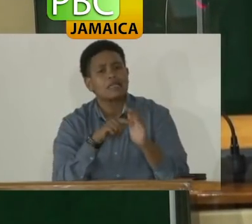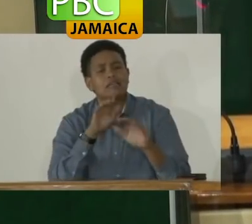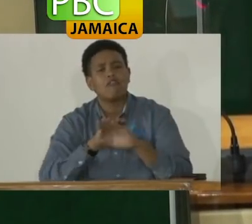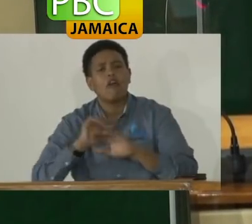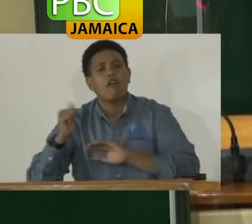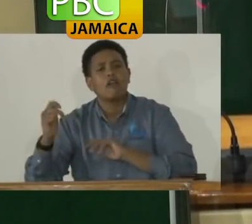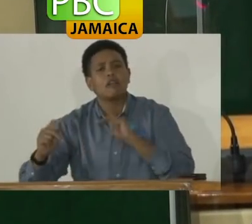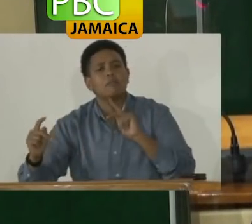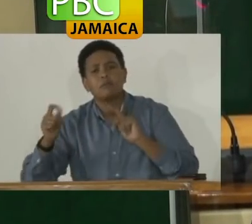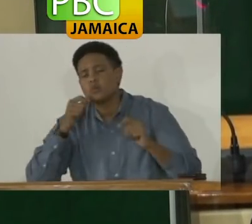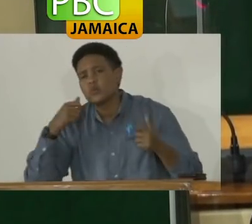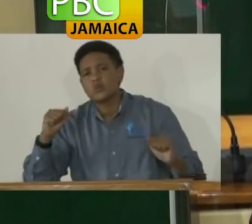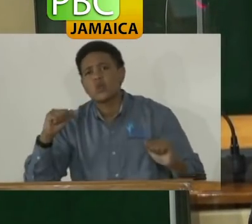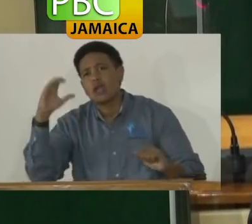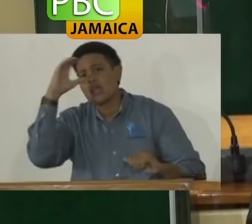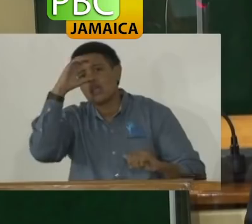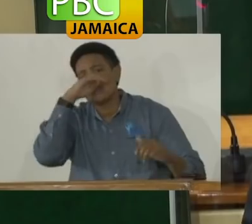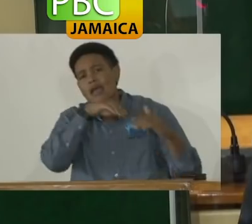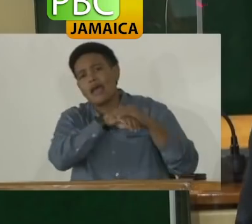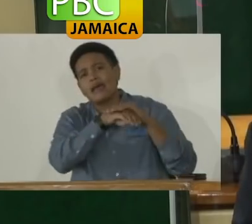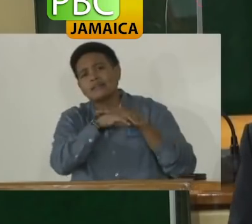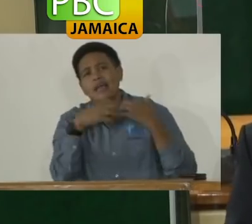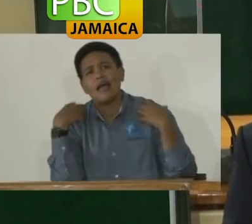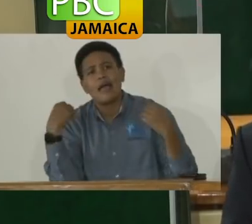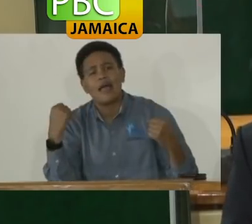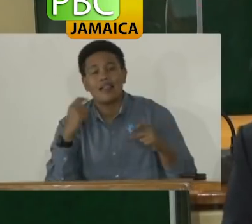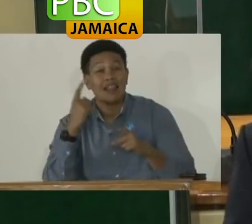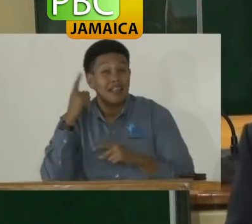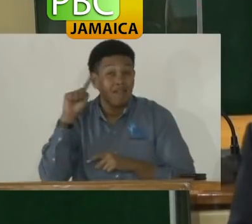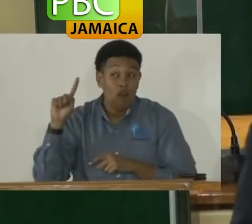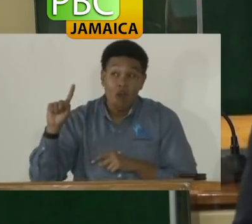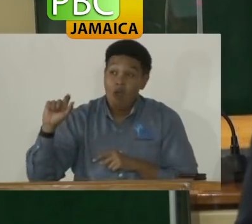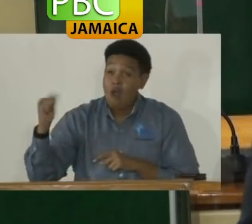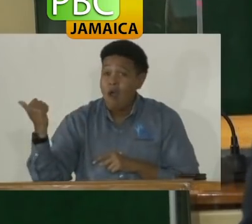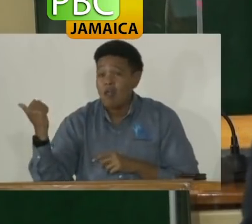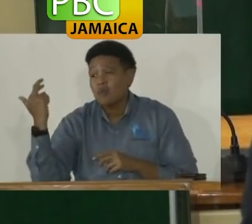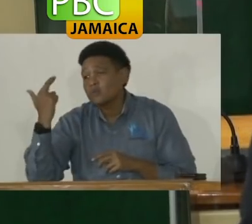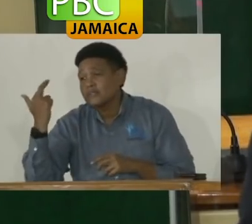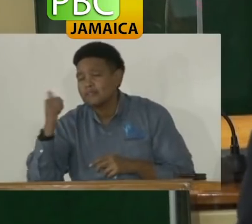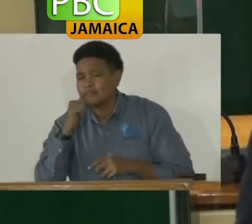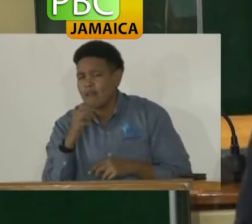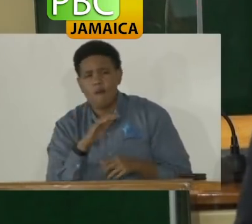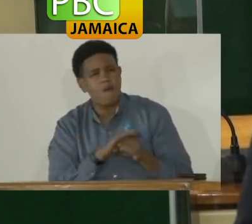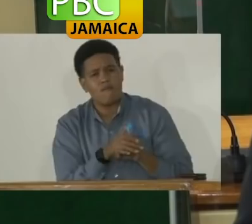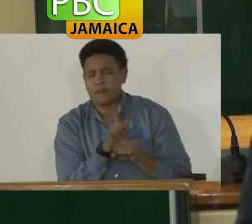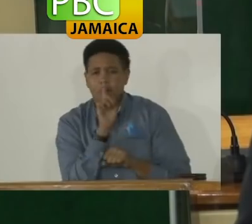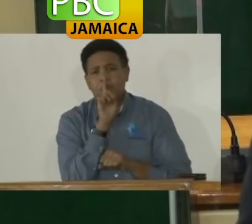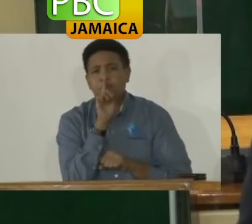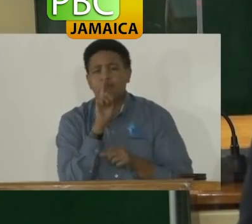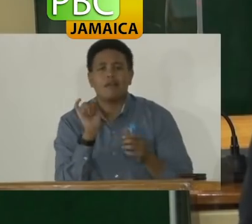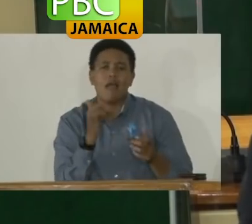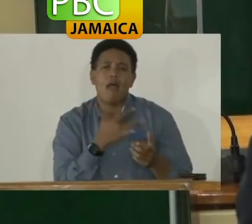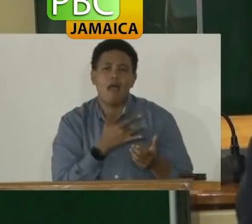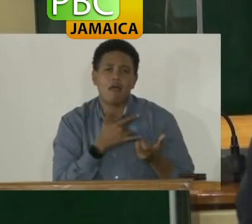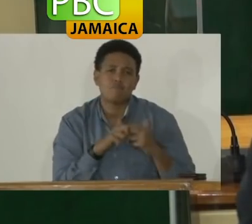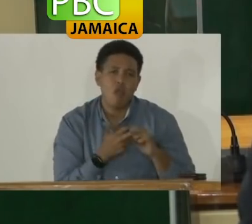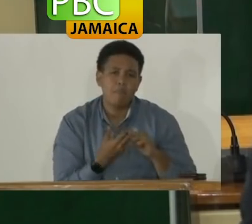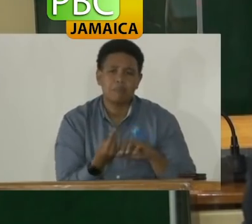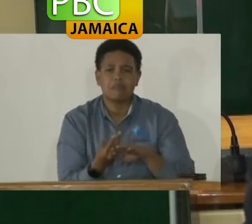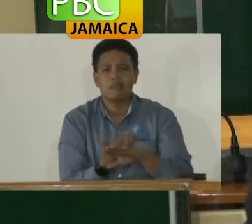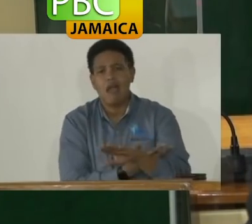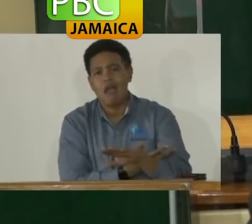persons seeking to access the healthcare system for non-communicable diseases such as heart diseases, cancers,